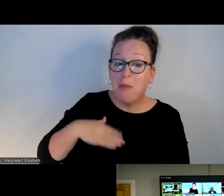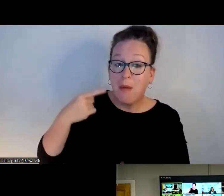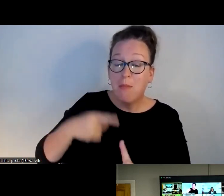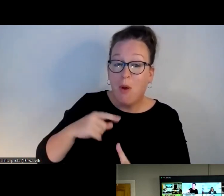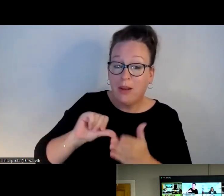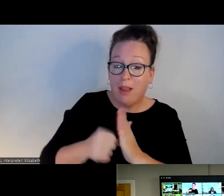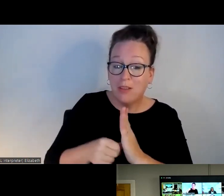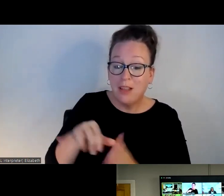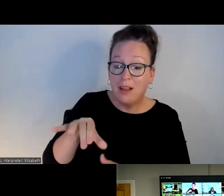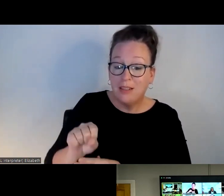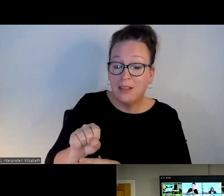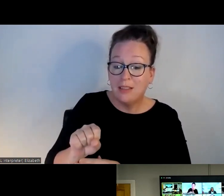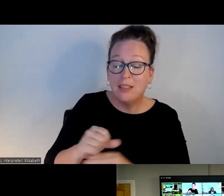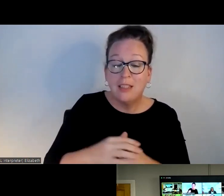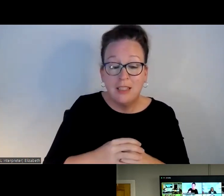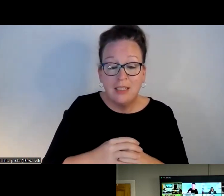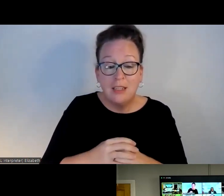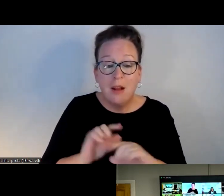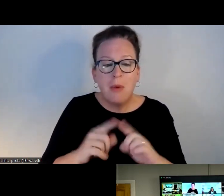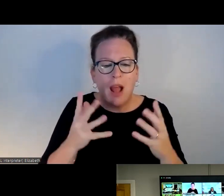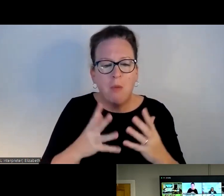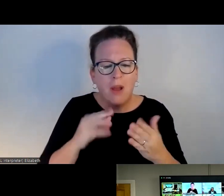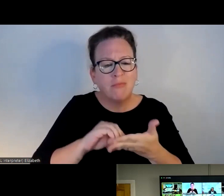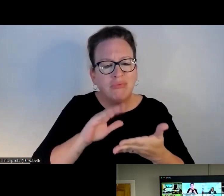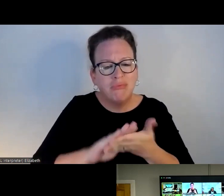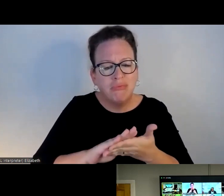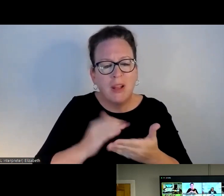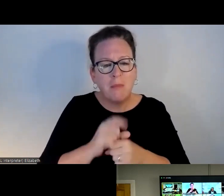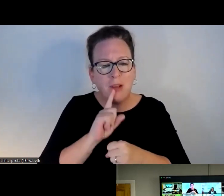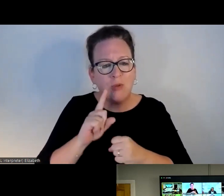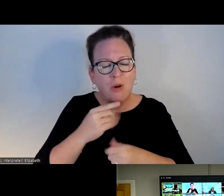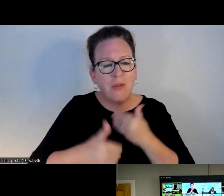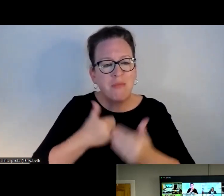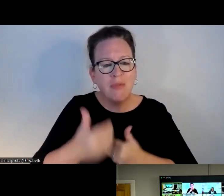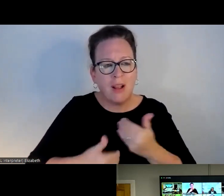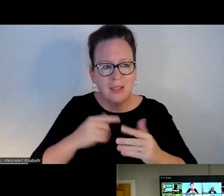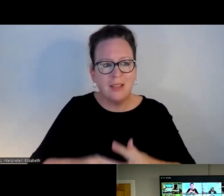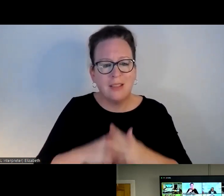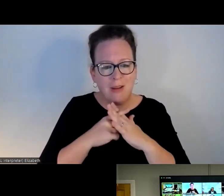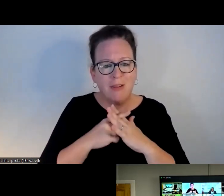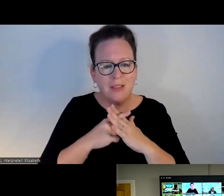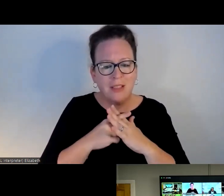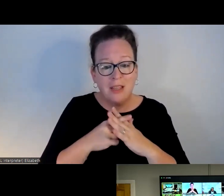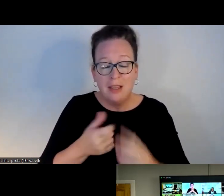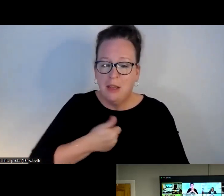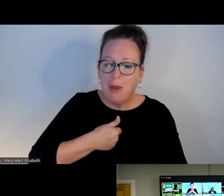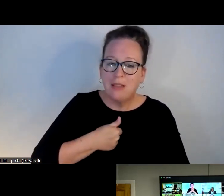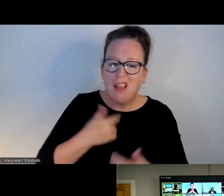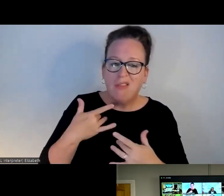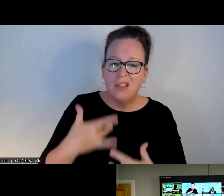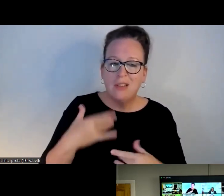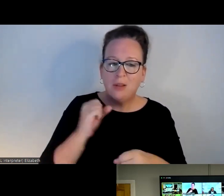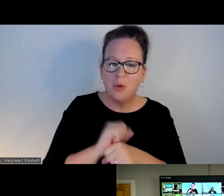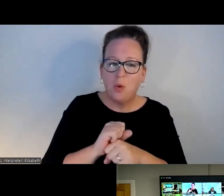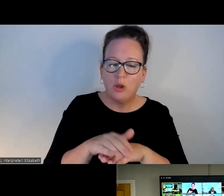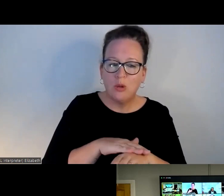reinvent that point, but I want to just write it down and get it moving because it feels, I move slowly, but it feels a little slow.